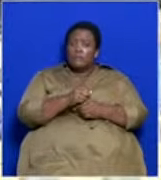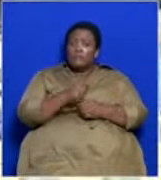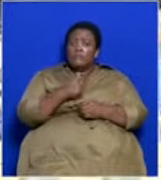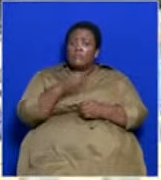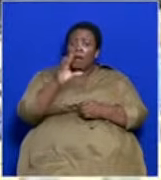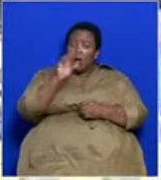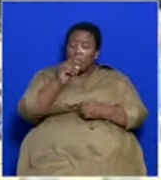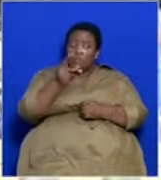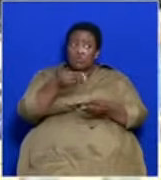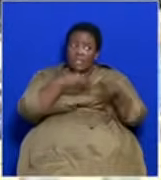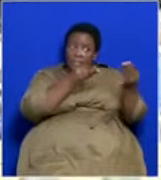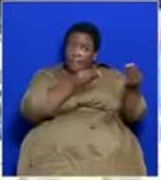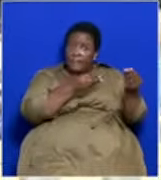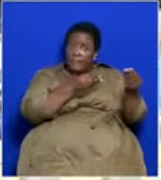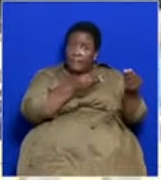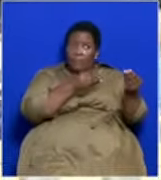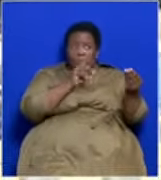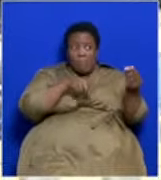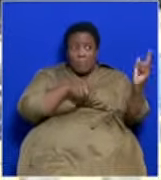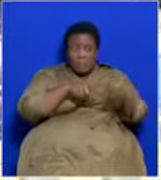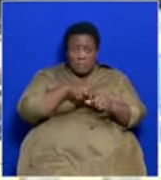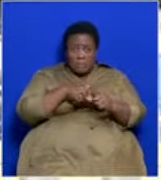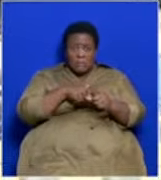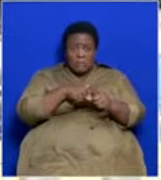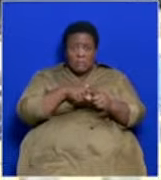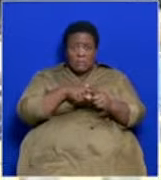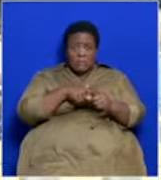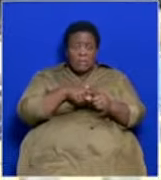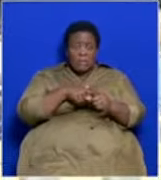When I said not, it's because the